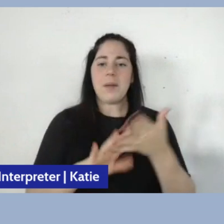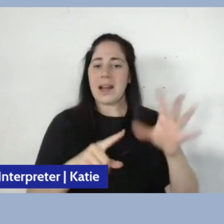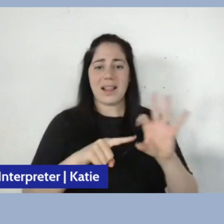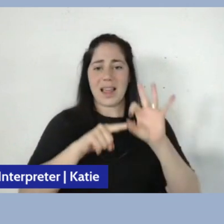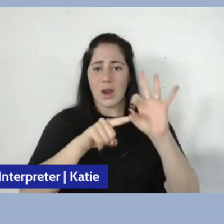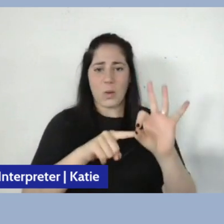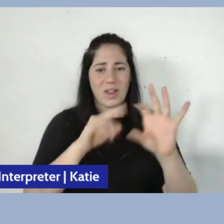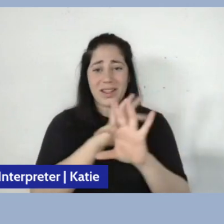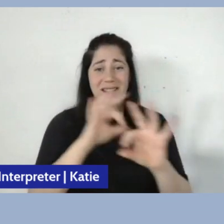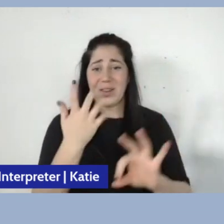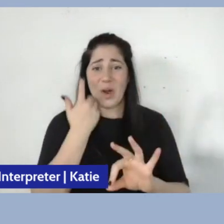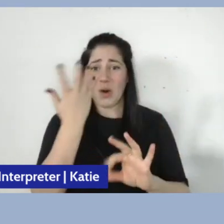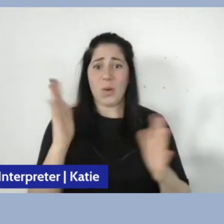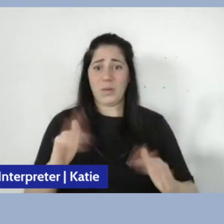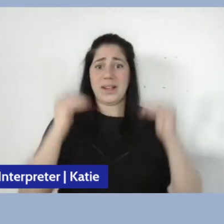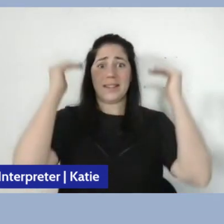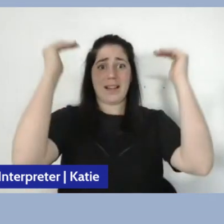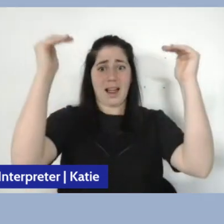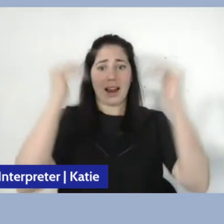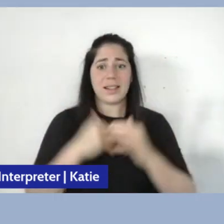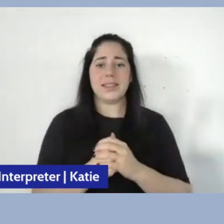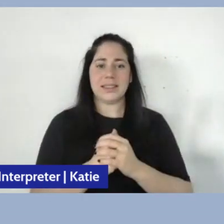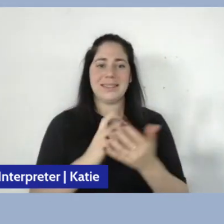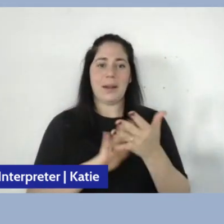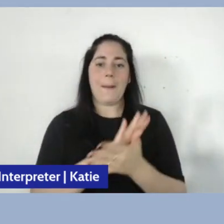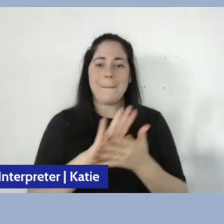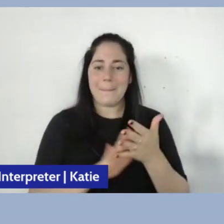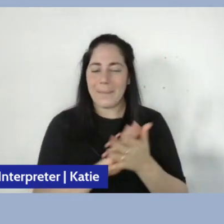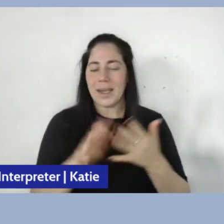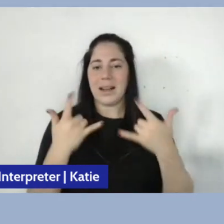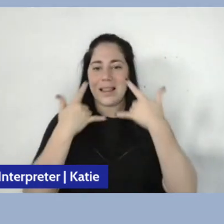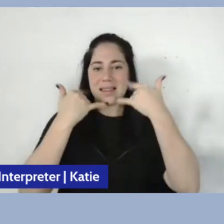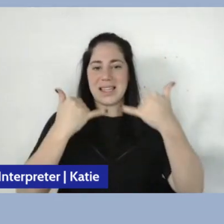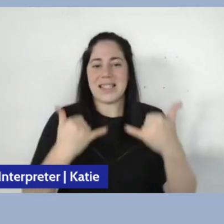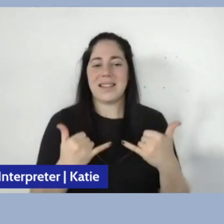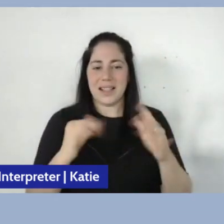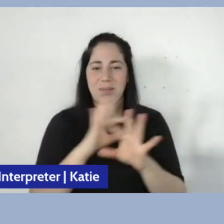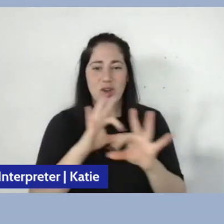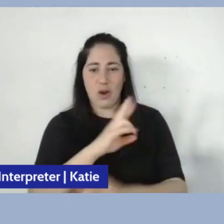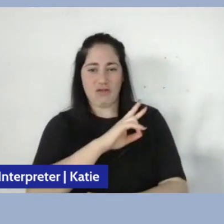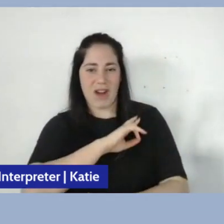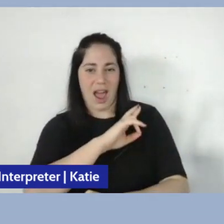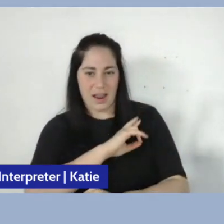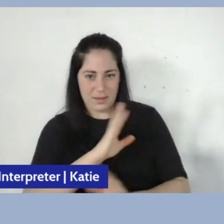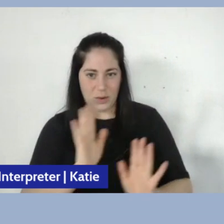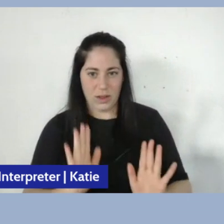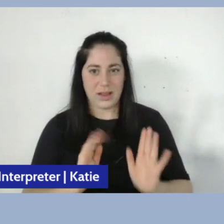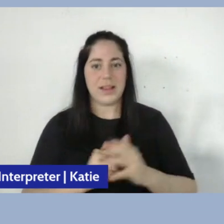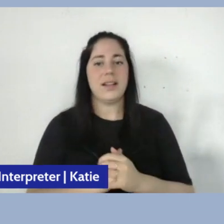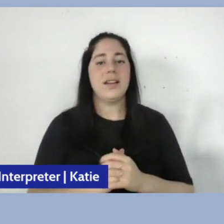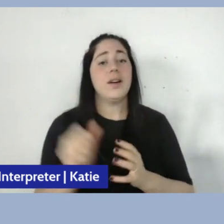interpretations, impacting the reliability of the assessment outcomes. We know for a fact that